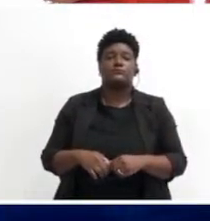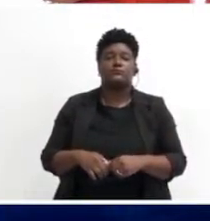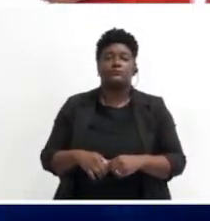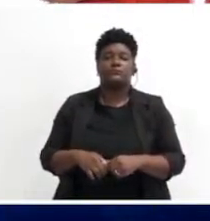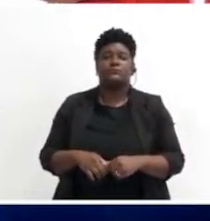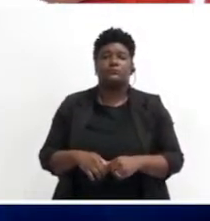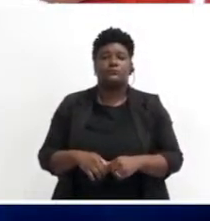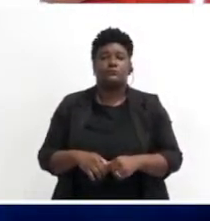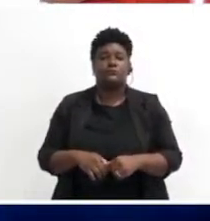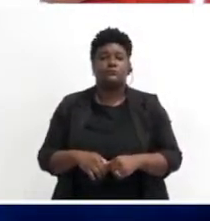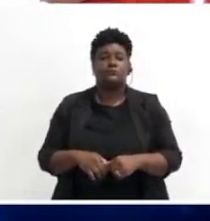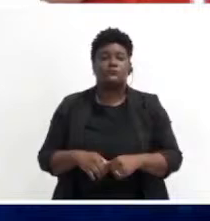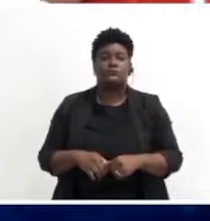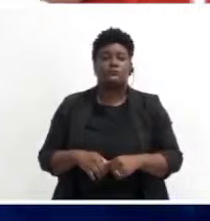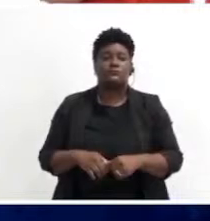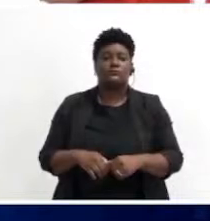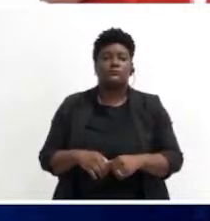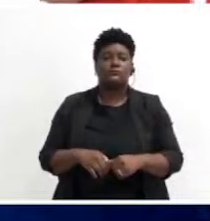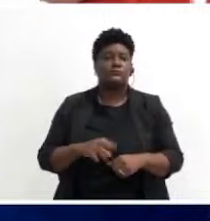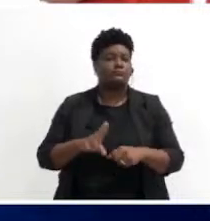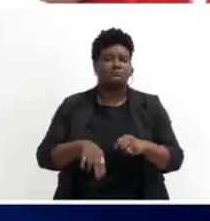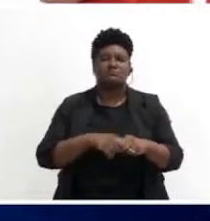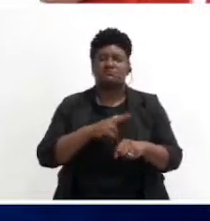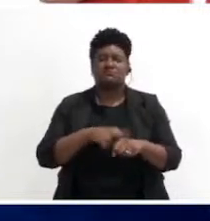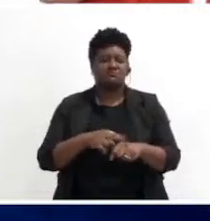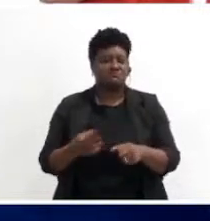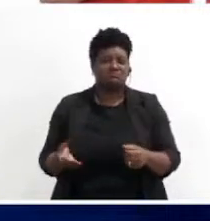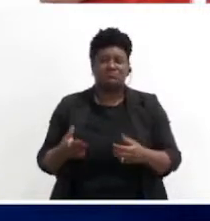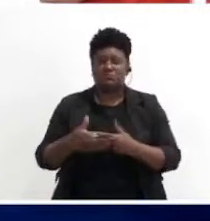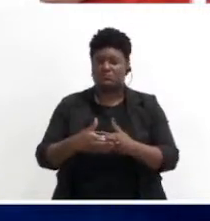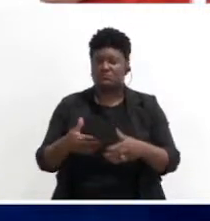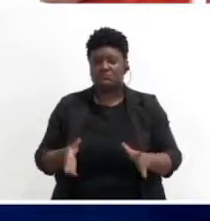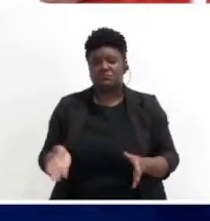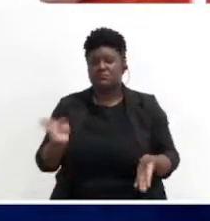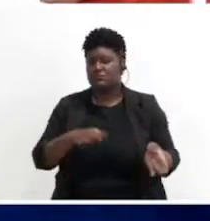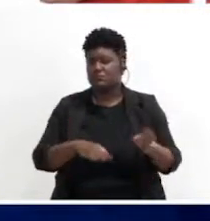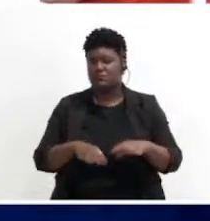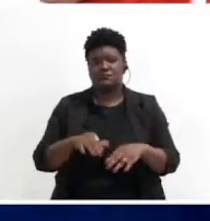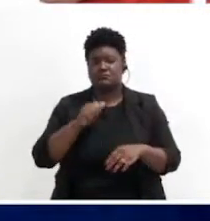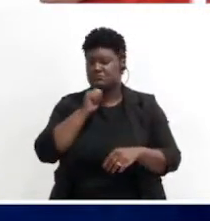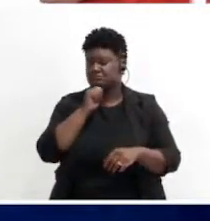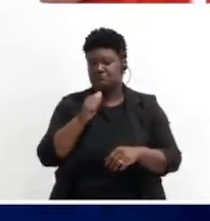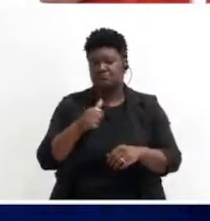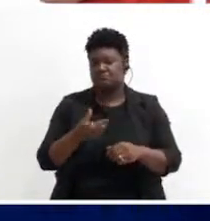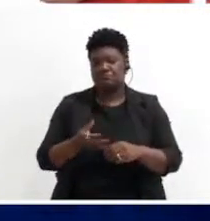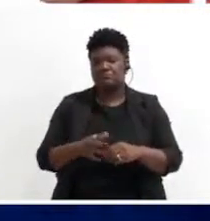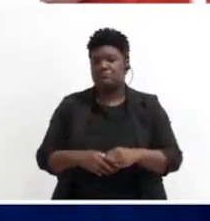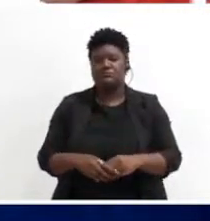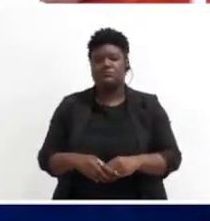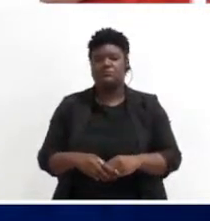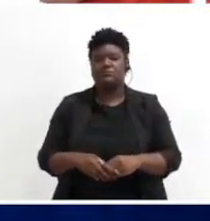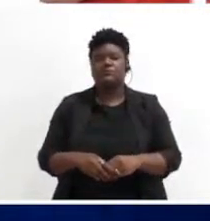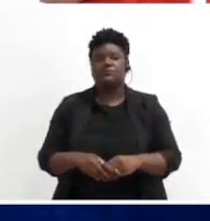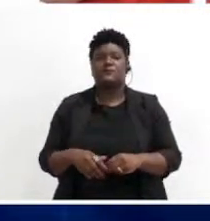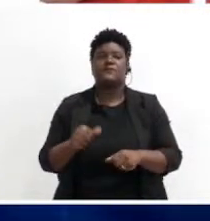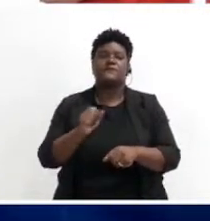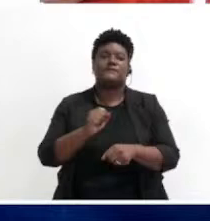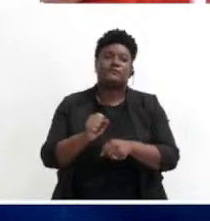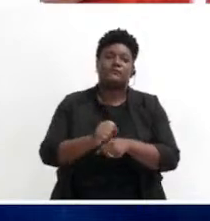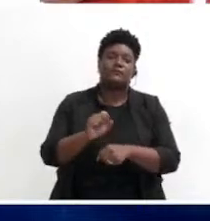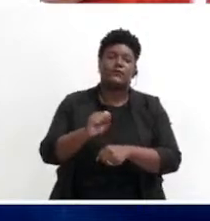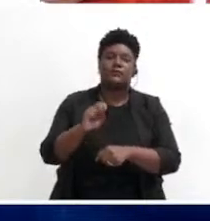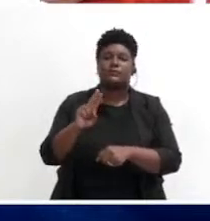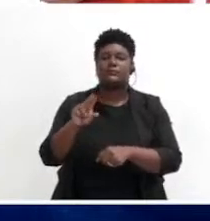and I think part of the reason is that typically you would have to go to your laminate substrate supplier